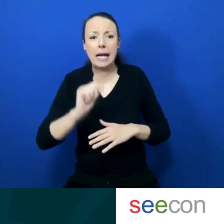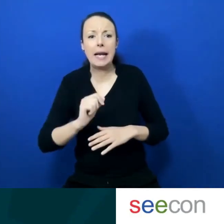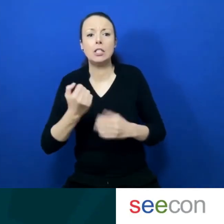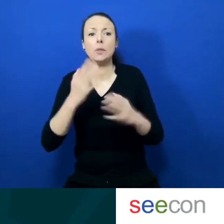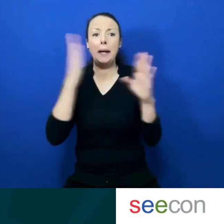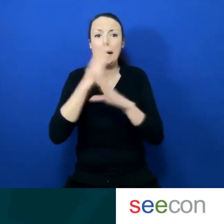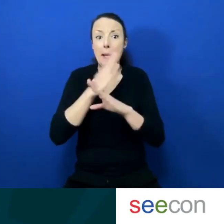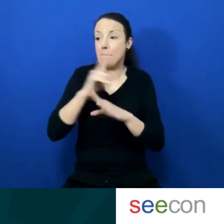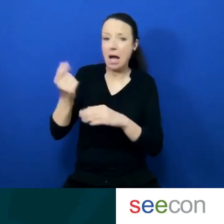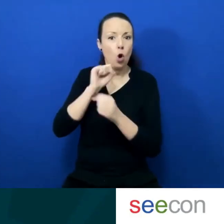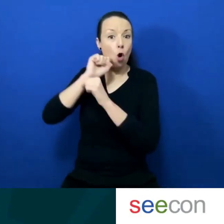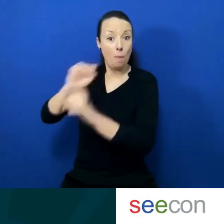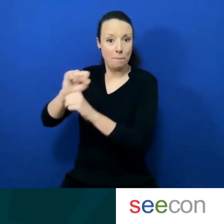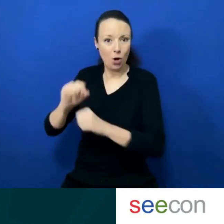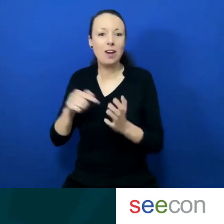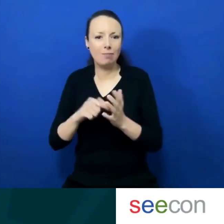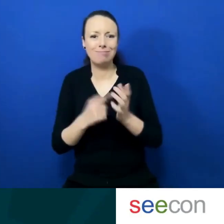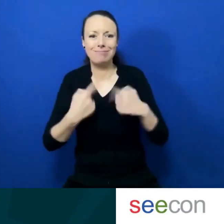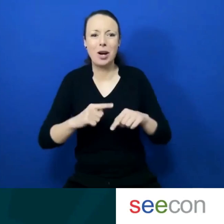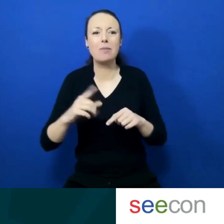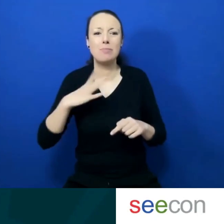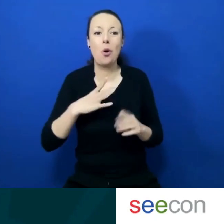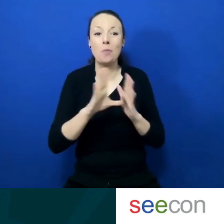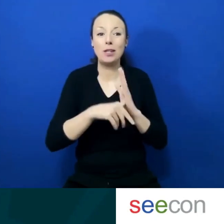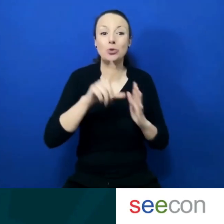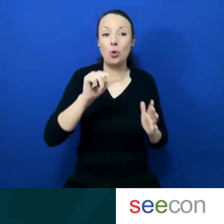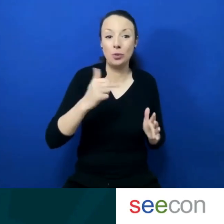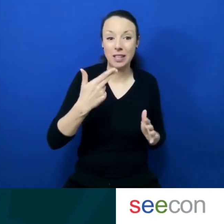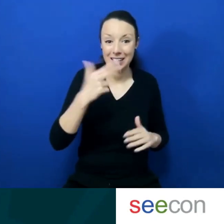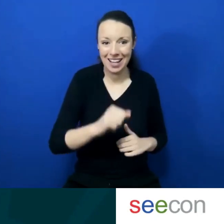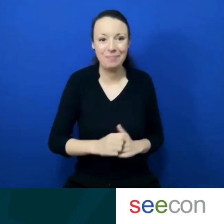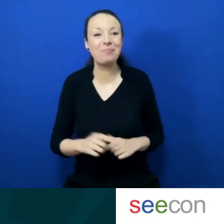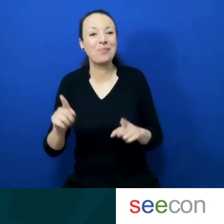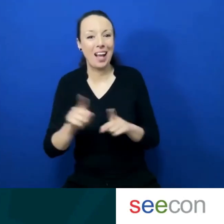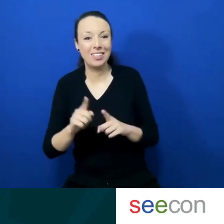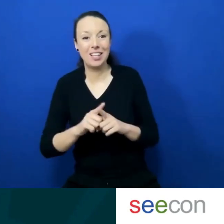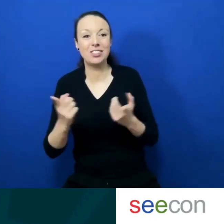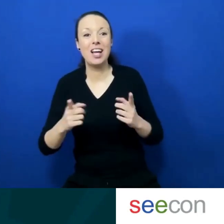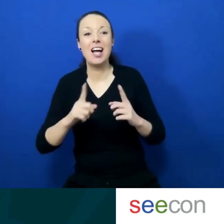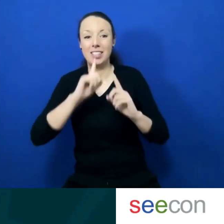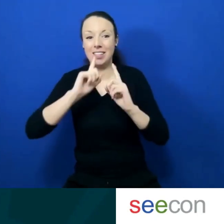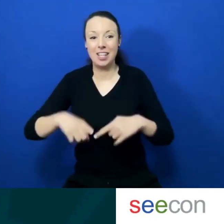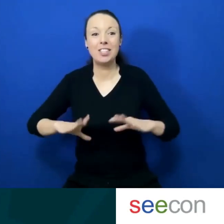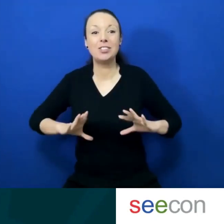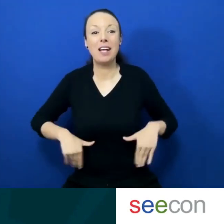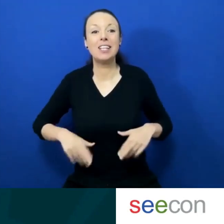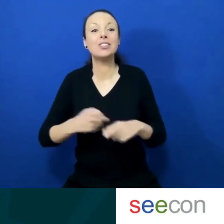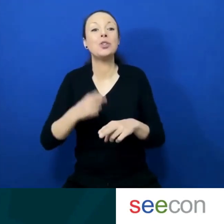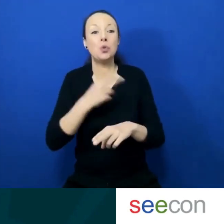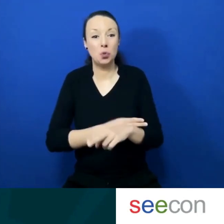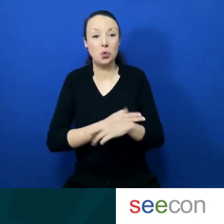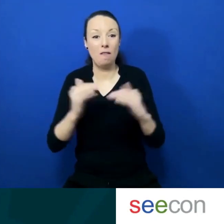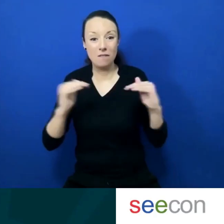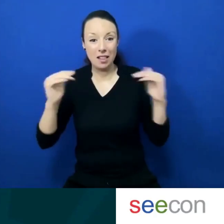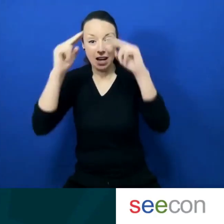Lucerne, the city of Lucerne, has included in its program for climate resistance, and also by the